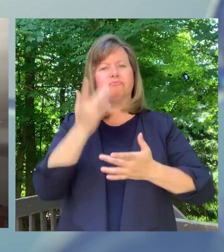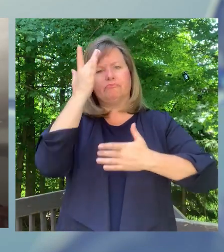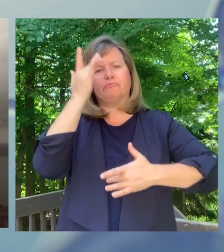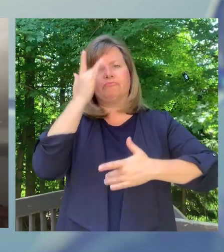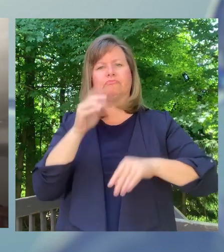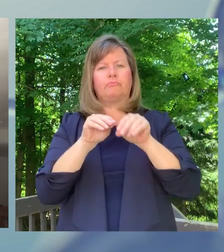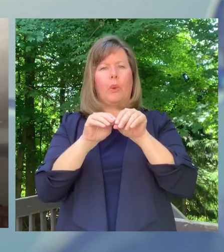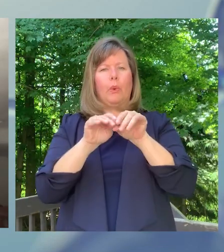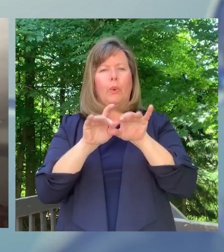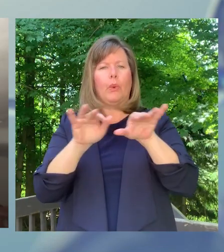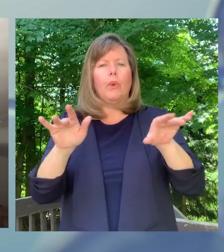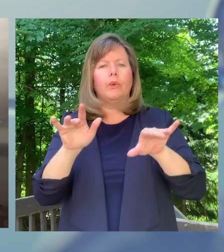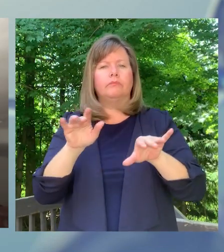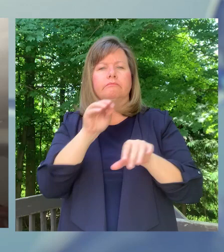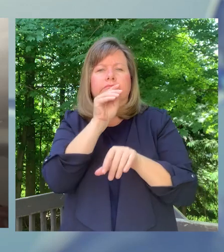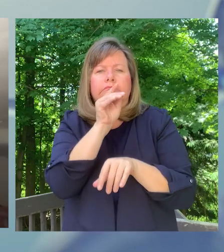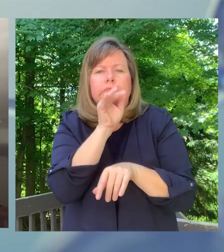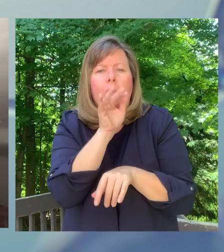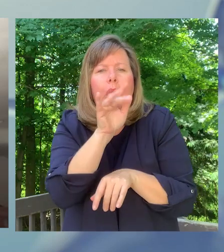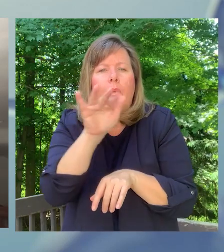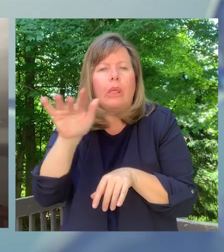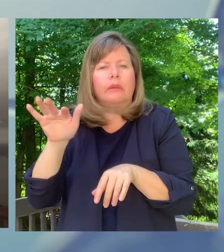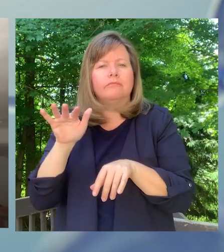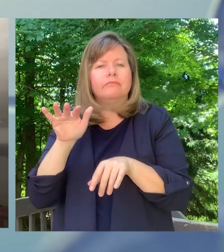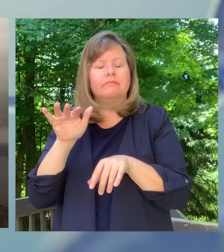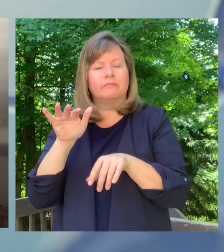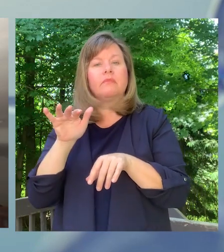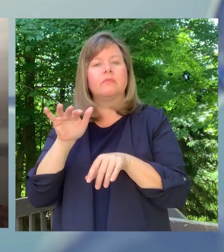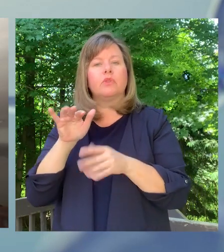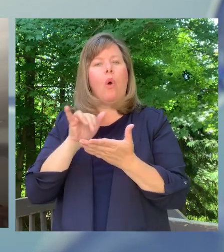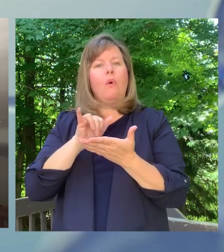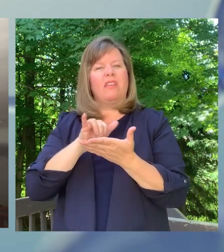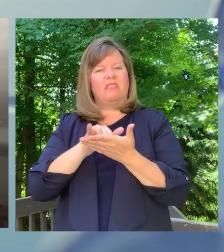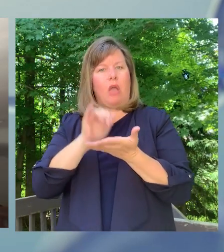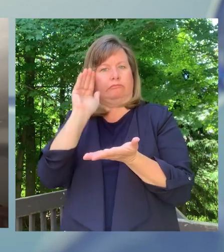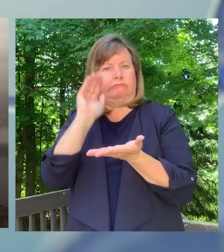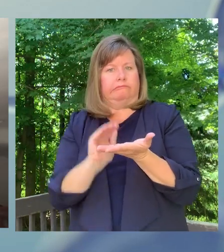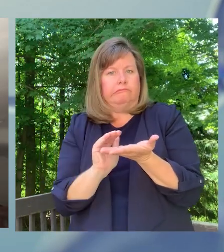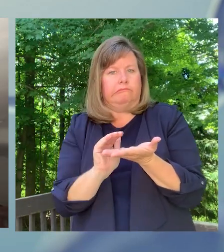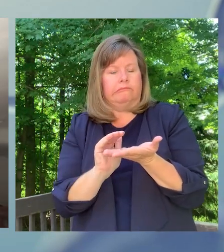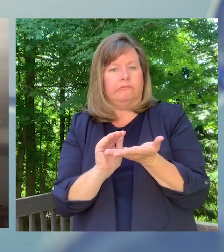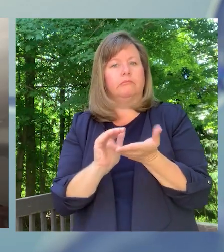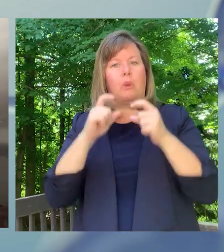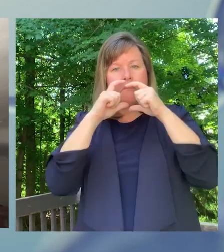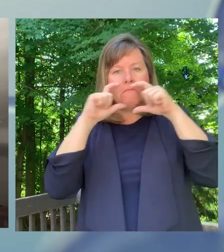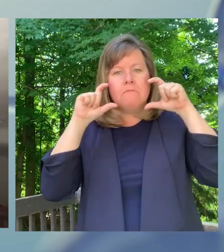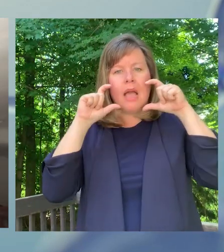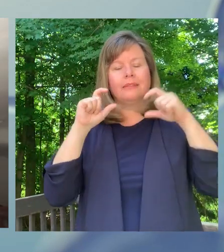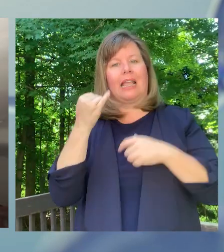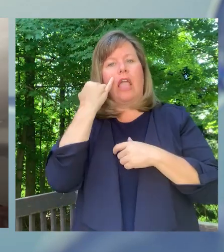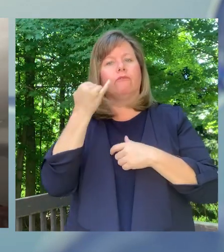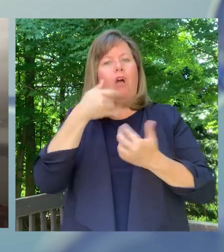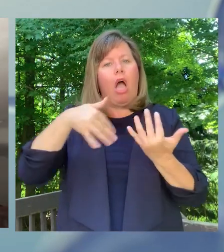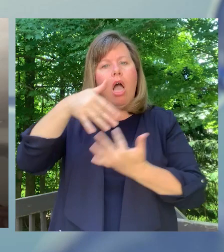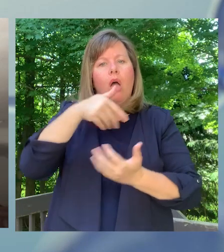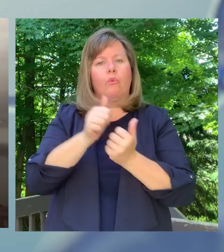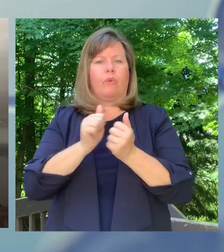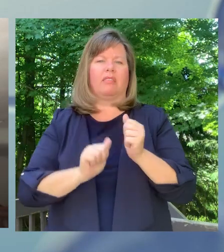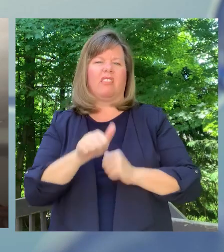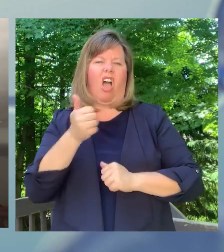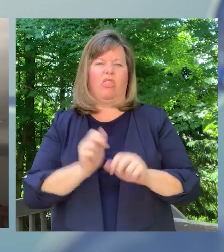is projecting into the near atmosphere around them and into the area that is shared by other